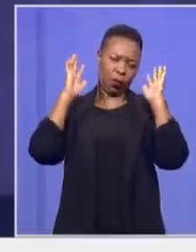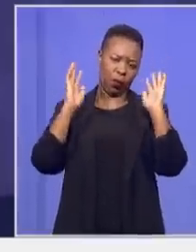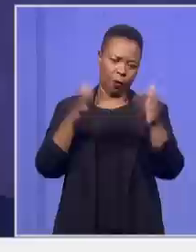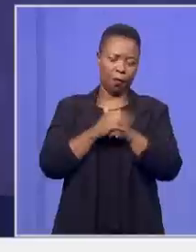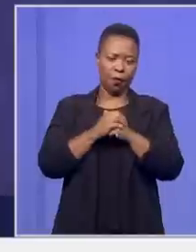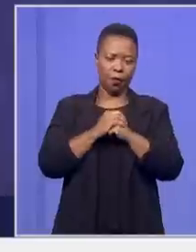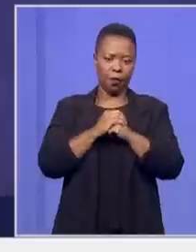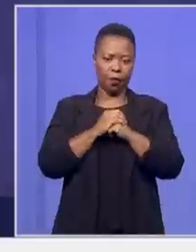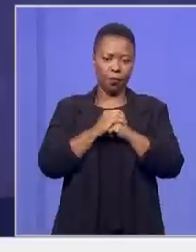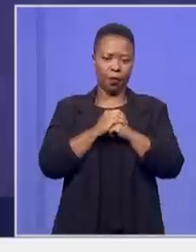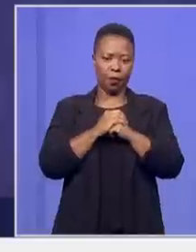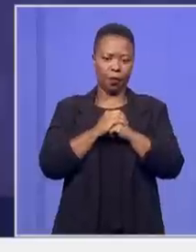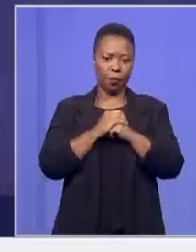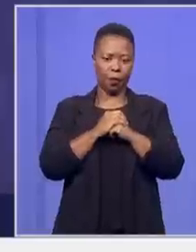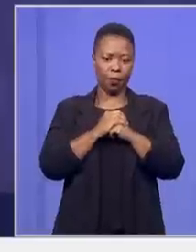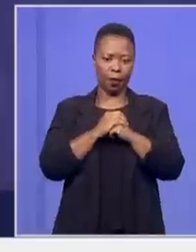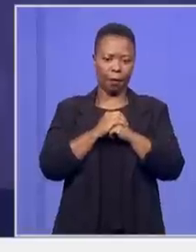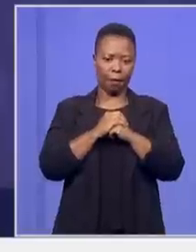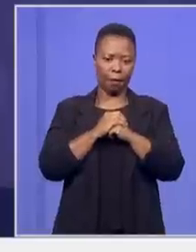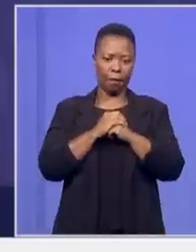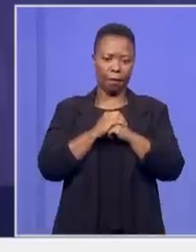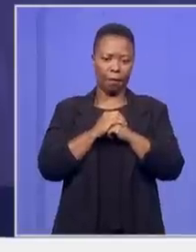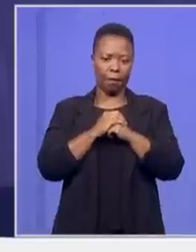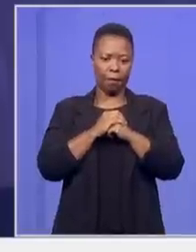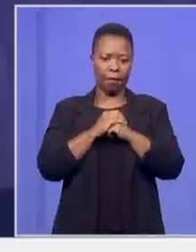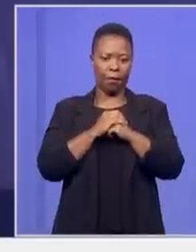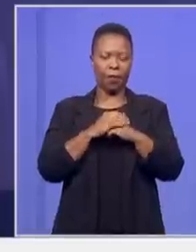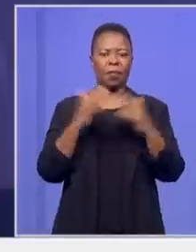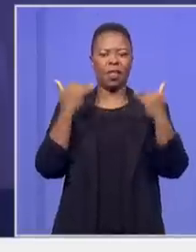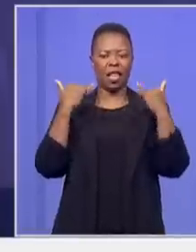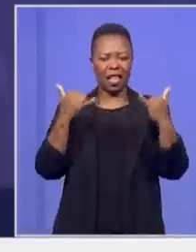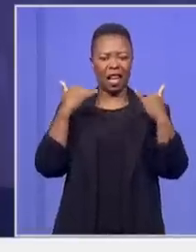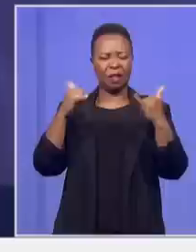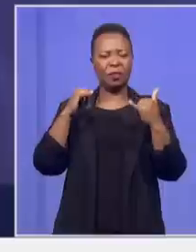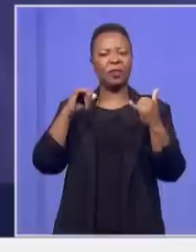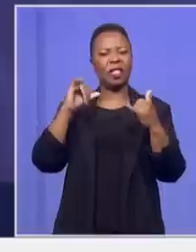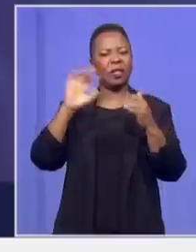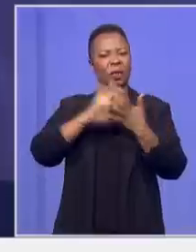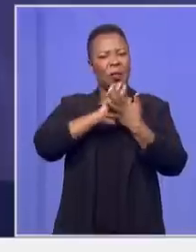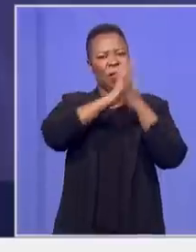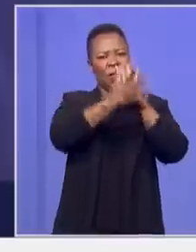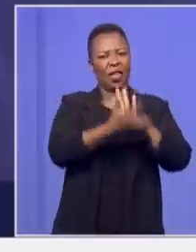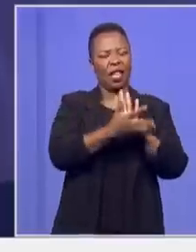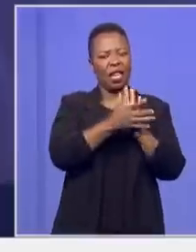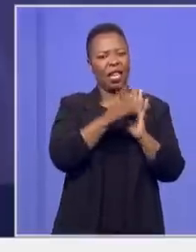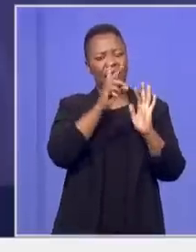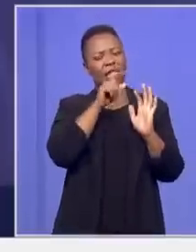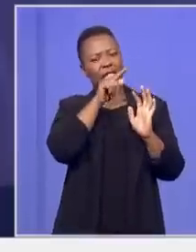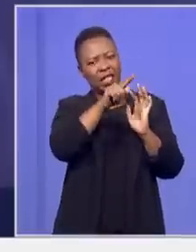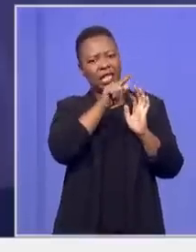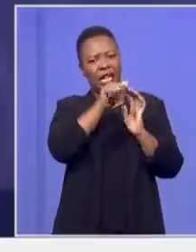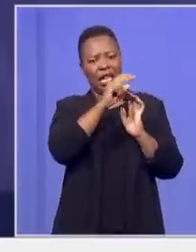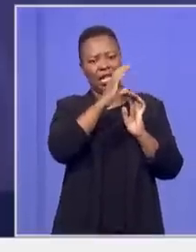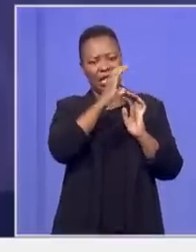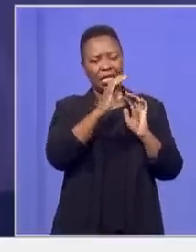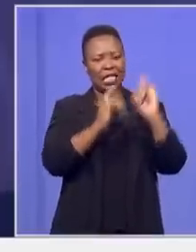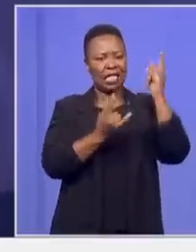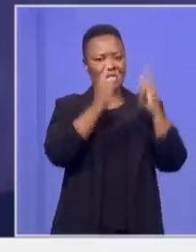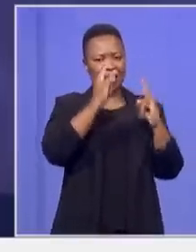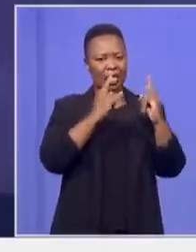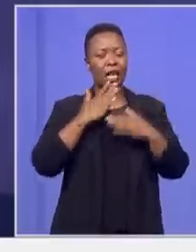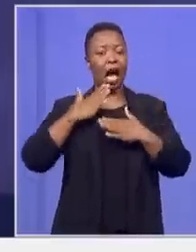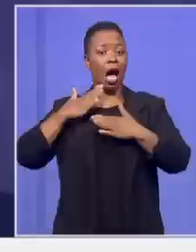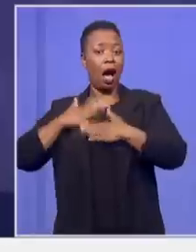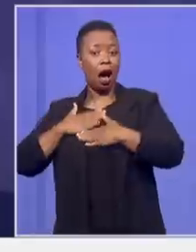Against this backdrop of and sea of decline and decay in ANC-run towns and cities, our mayors, our